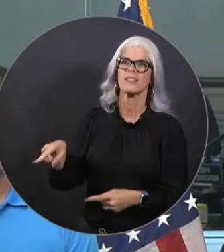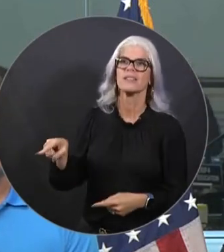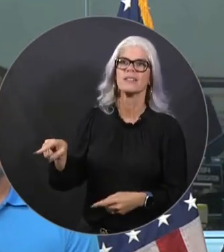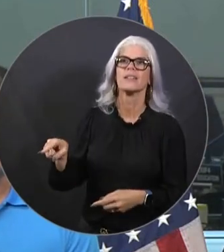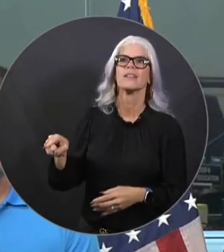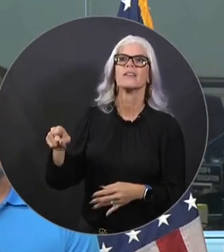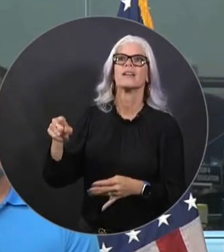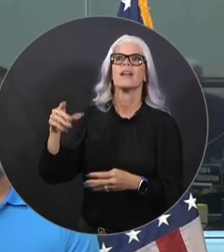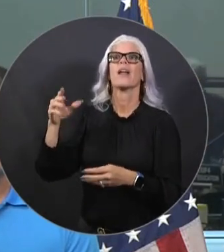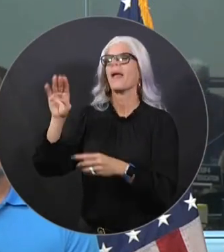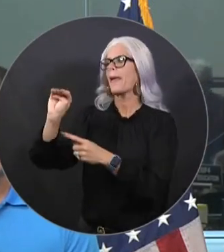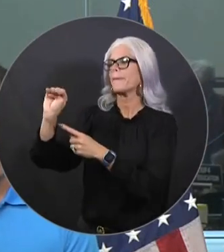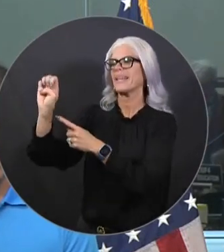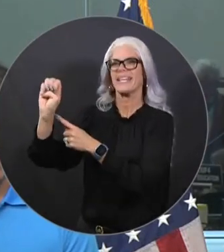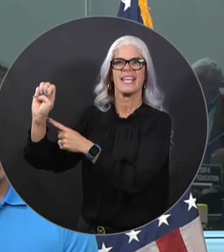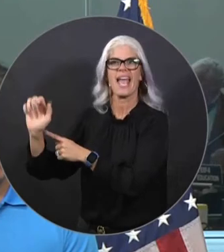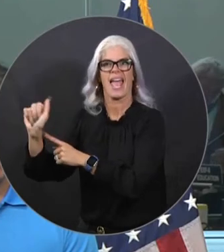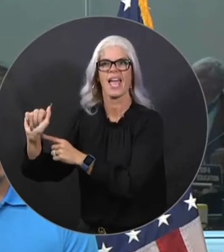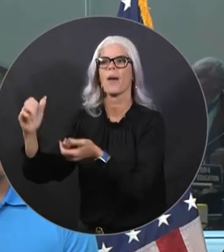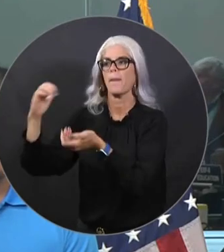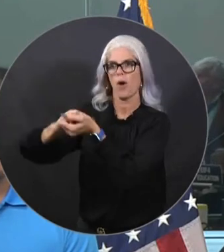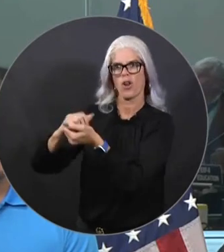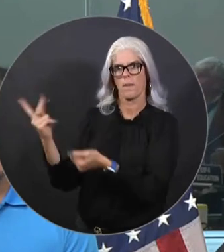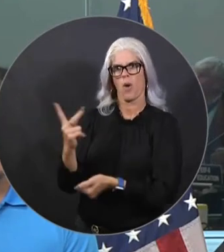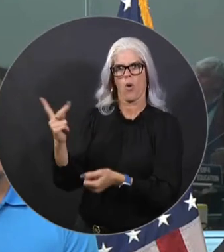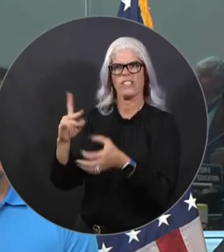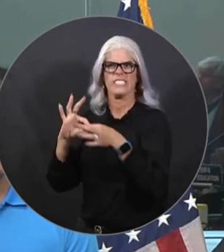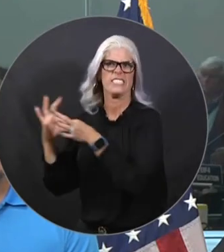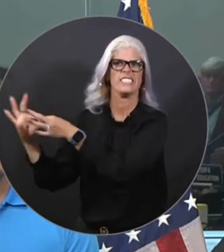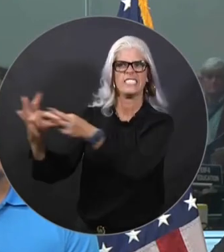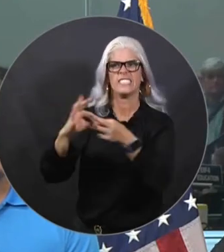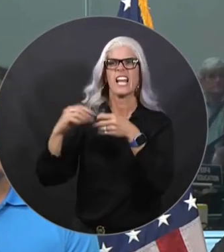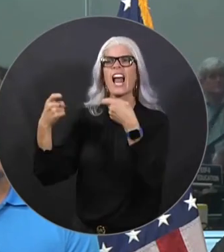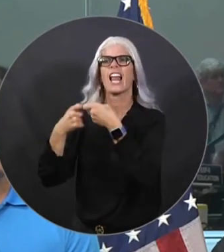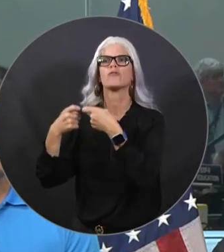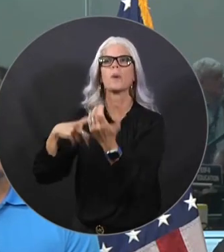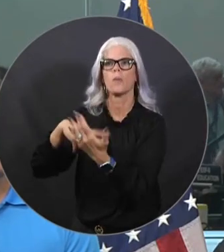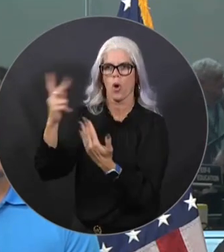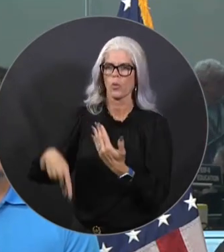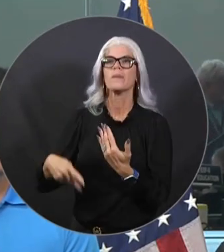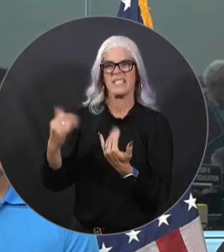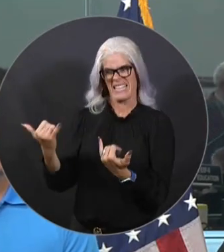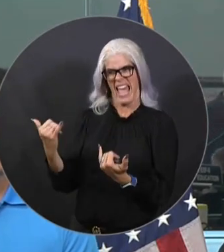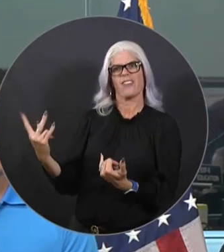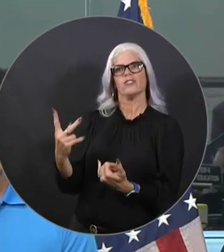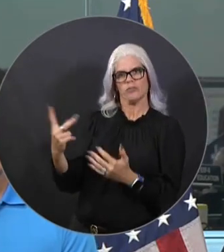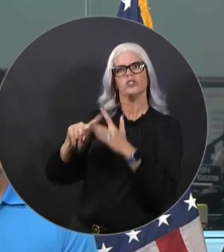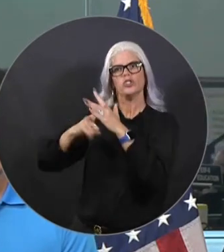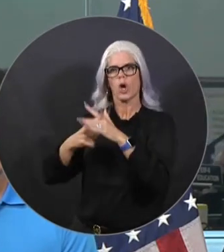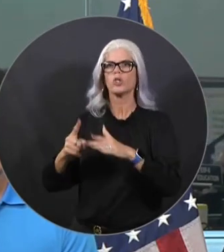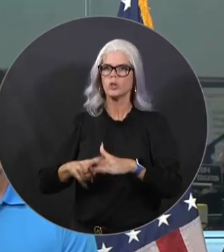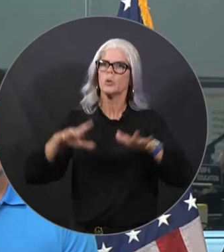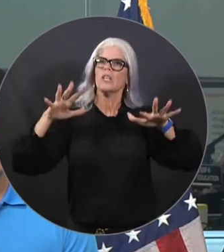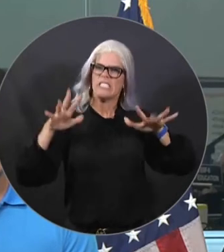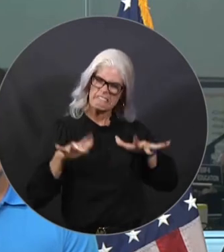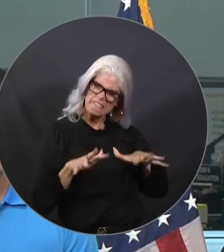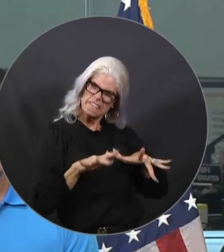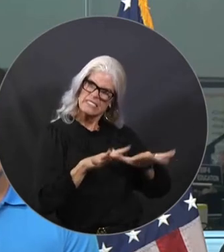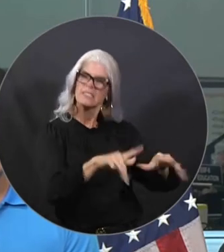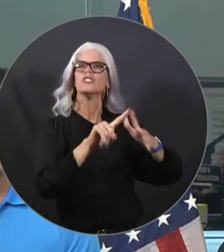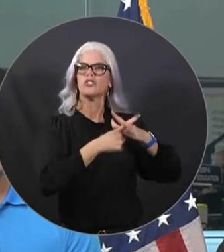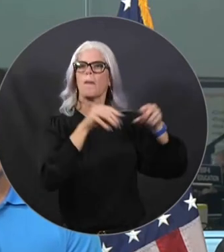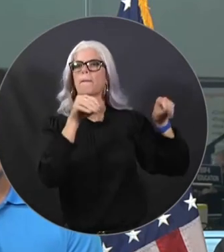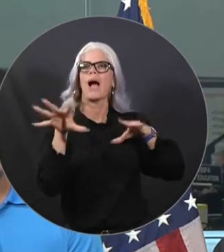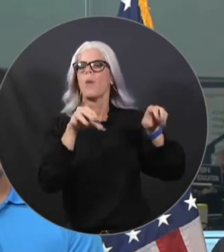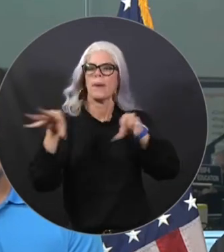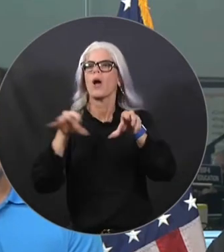partners, the cooperative electric programs are getting their stuff turned back on. Please be patient. We have every